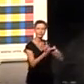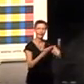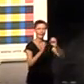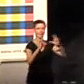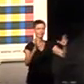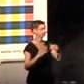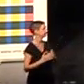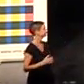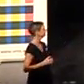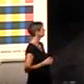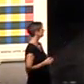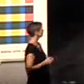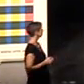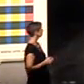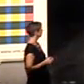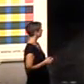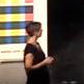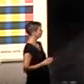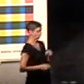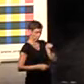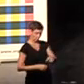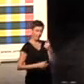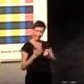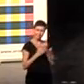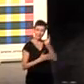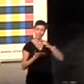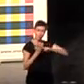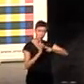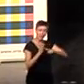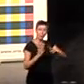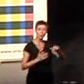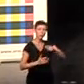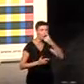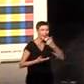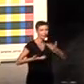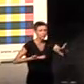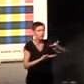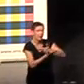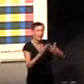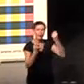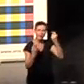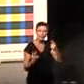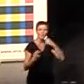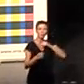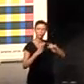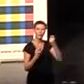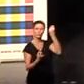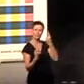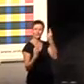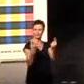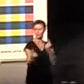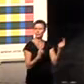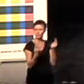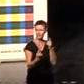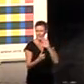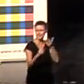als binnen organize zo zet weconomy texts and high teas and tried winters taiwan en orde